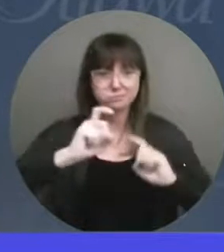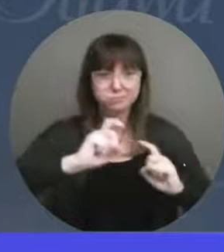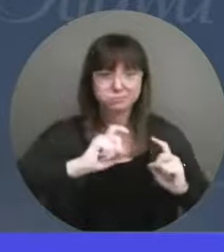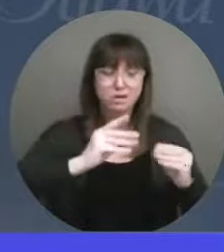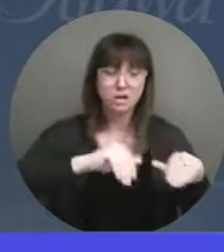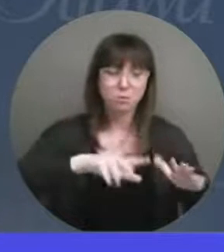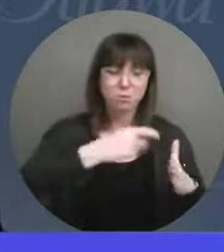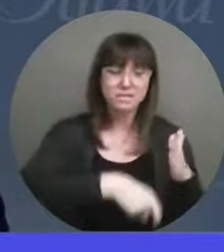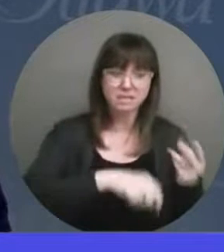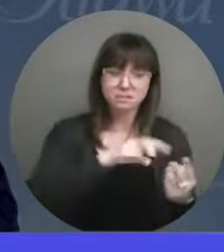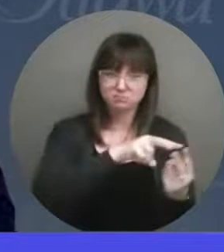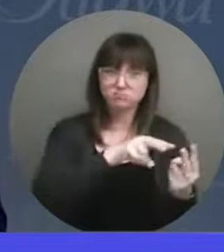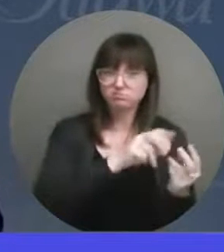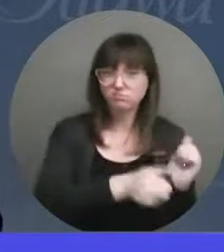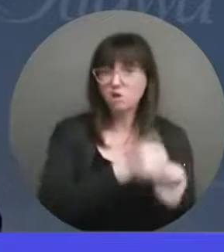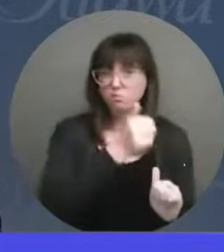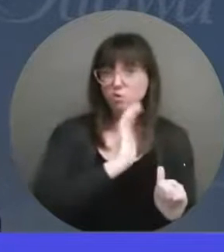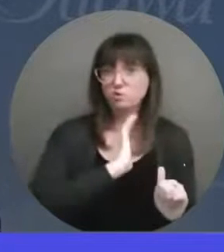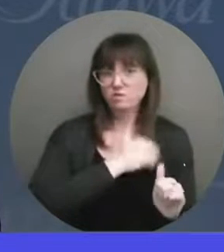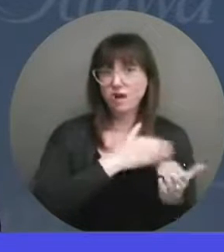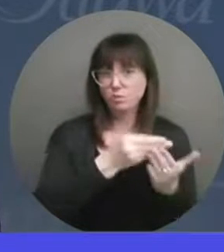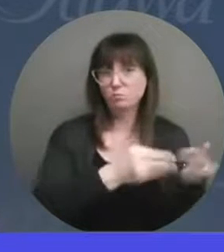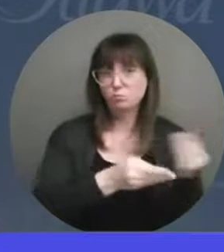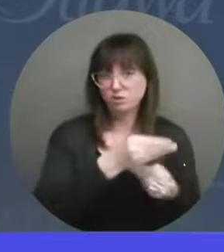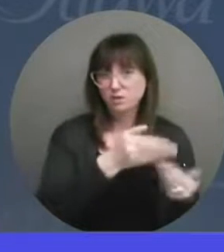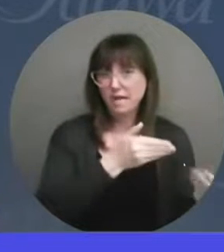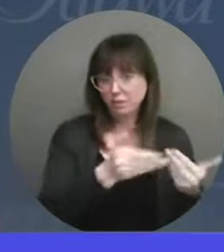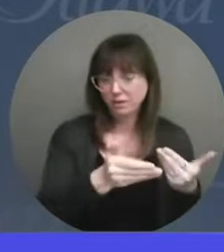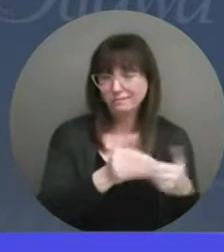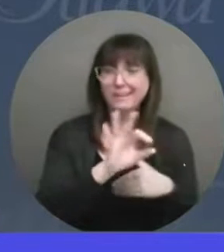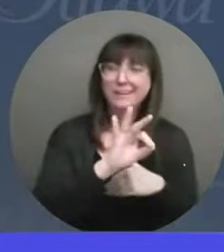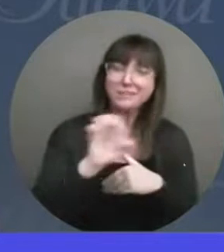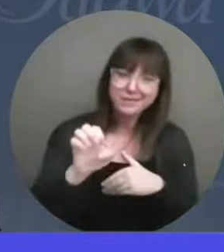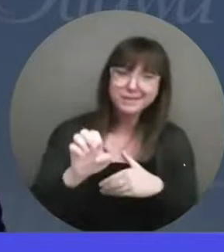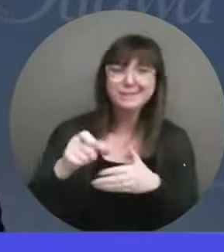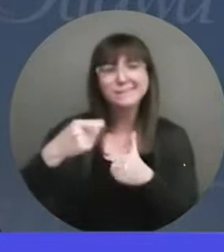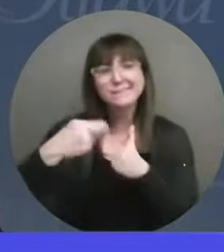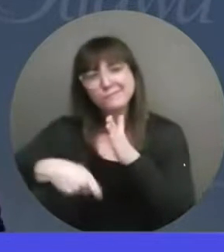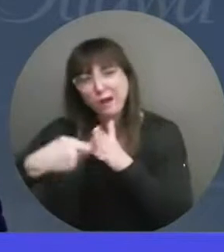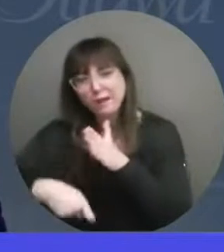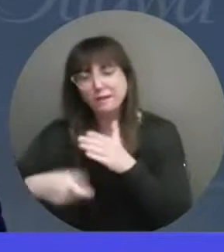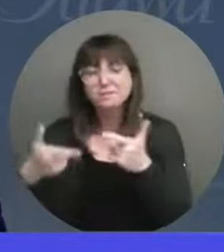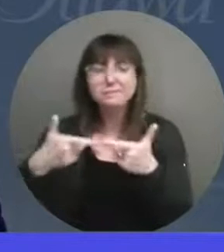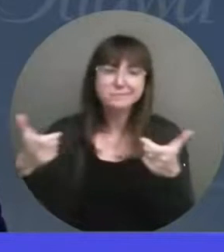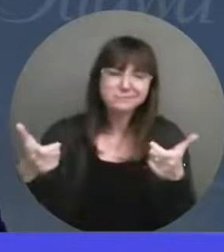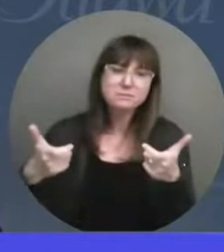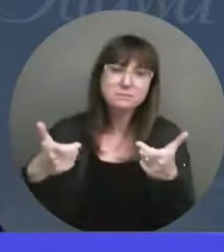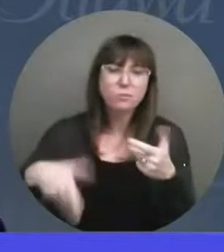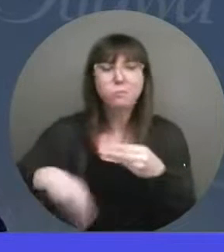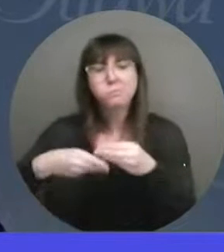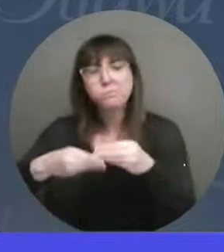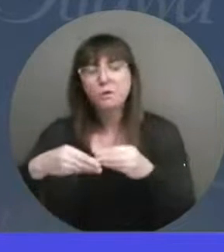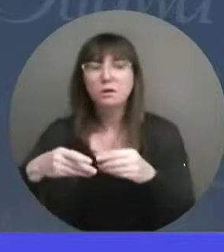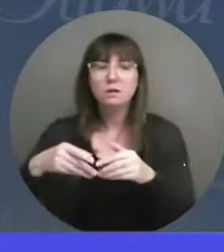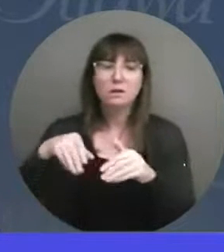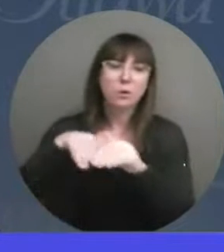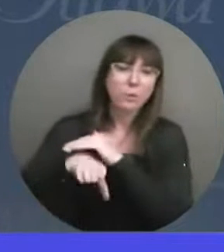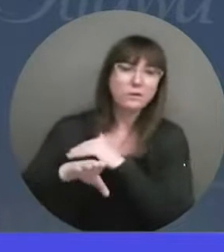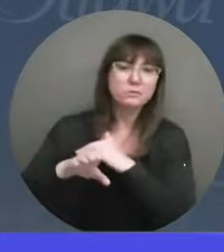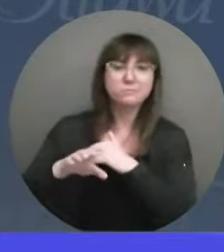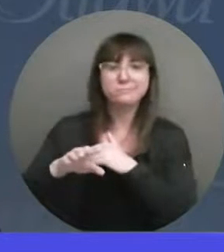up the bulk of our budget. We have fees and fines and admission charges to pools and so